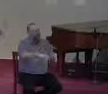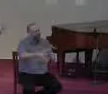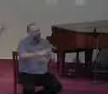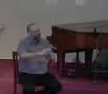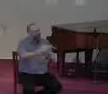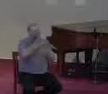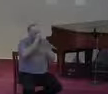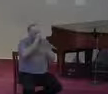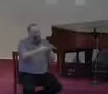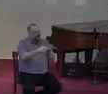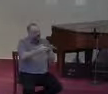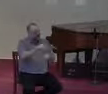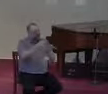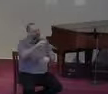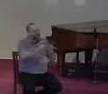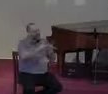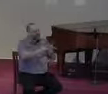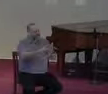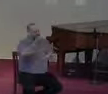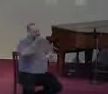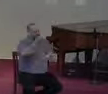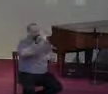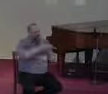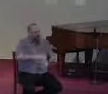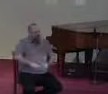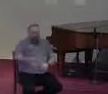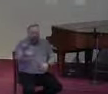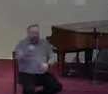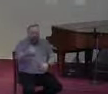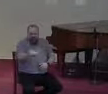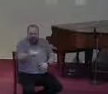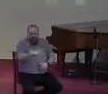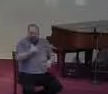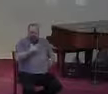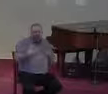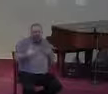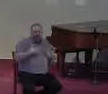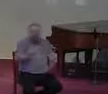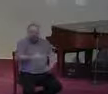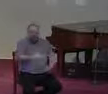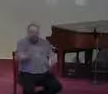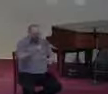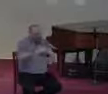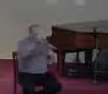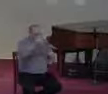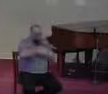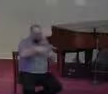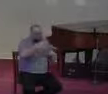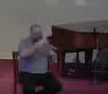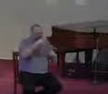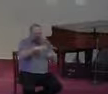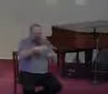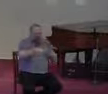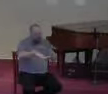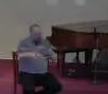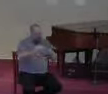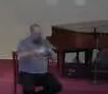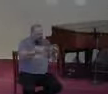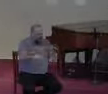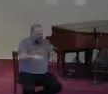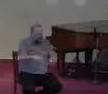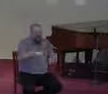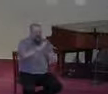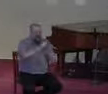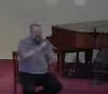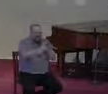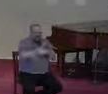there anybody here who would be excited if every person, every man, woman, and child in the state of California bowed their knee